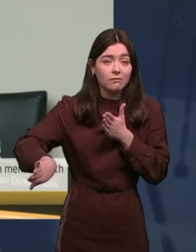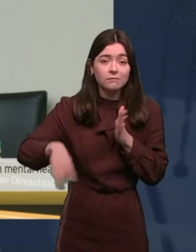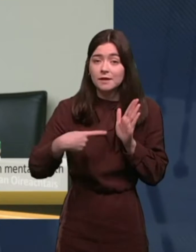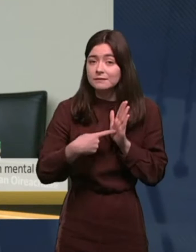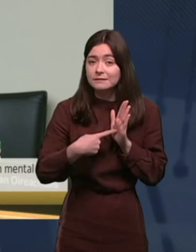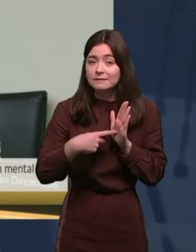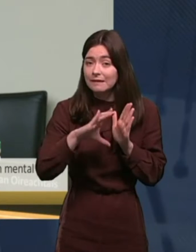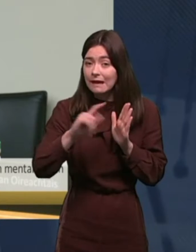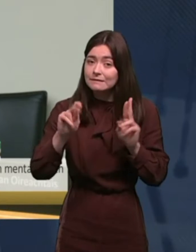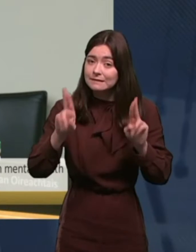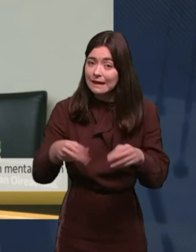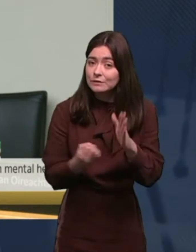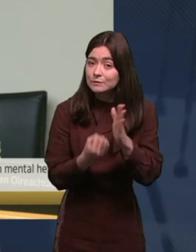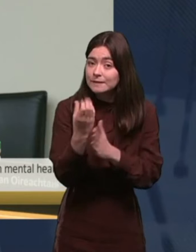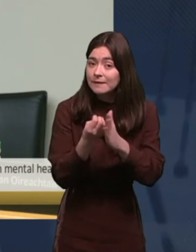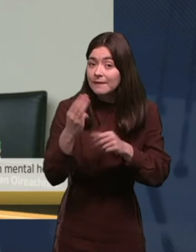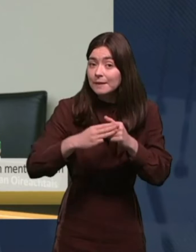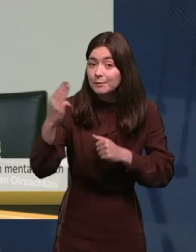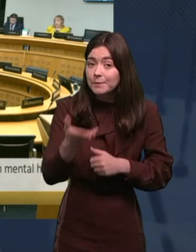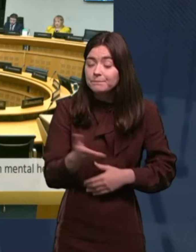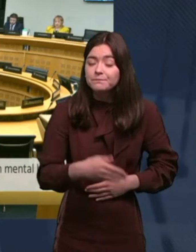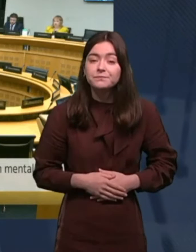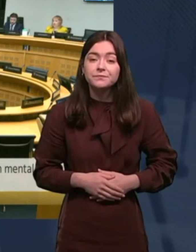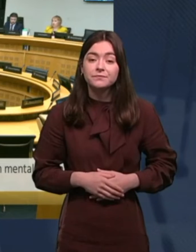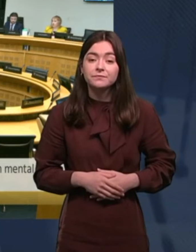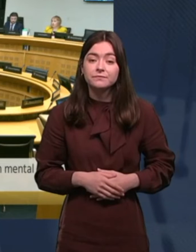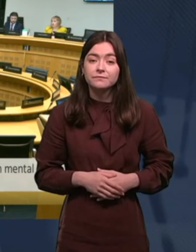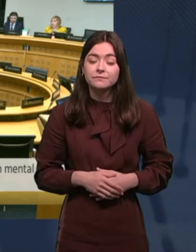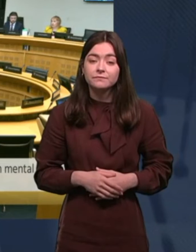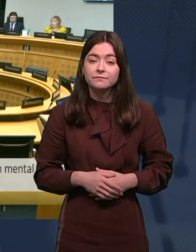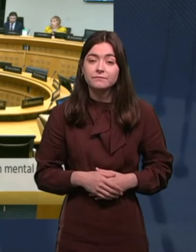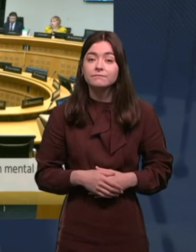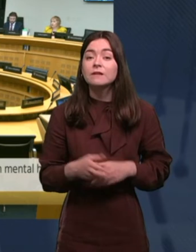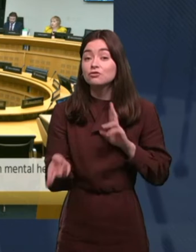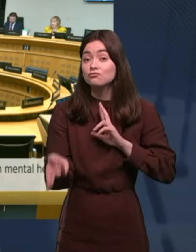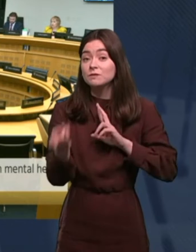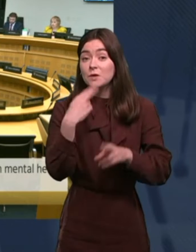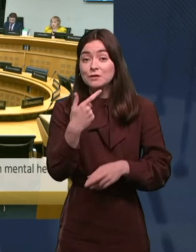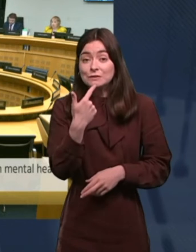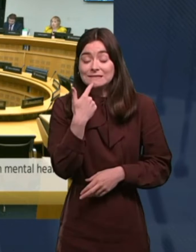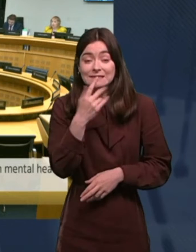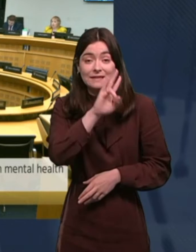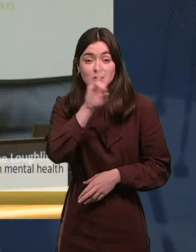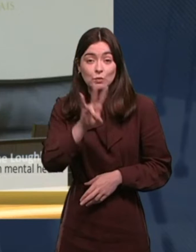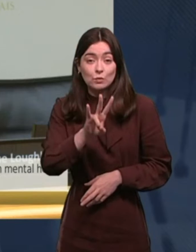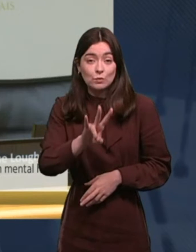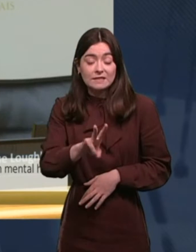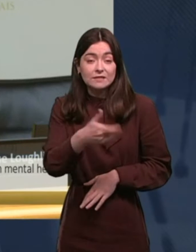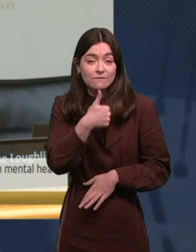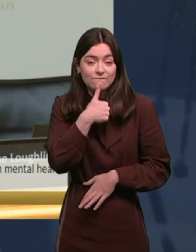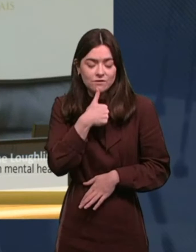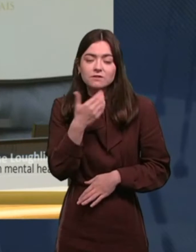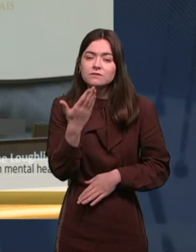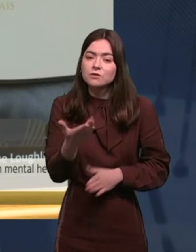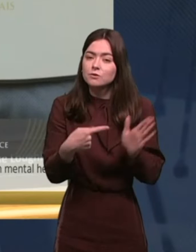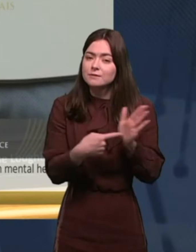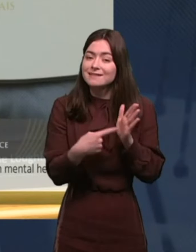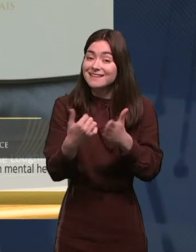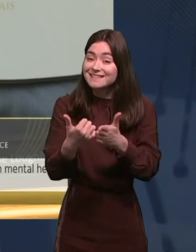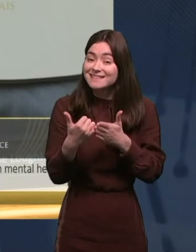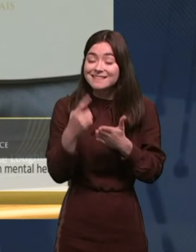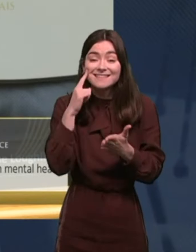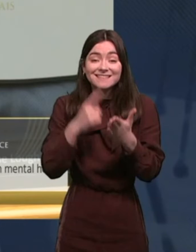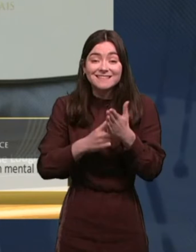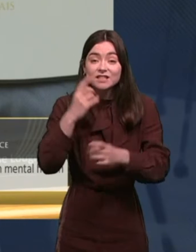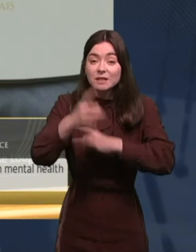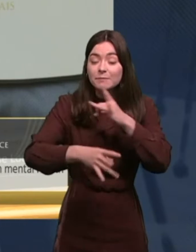just elaborate a bit on that. Yeah, I might take your second question first, Deputy. So the Act, the Assisted Decision